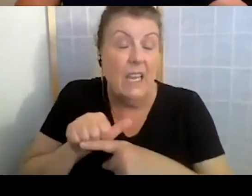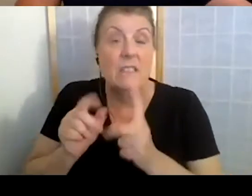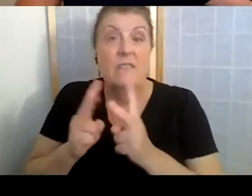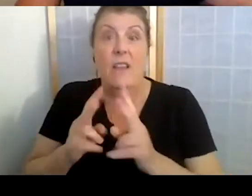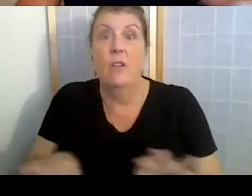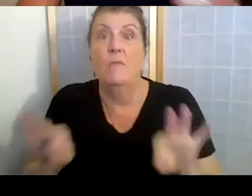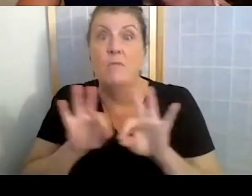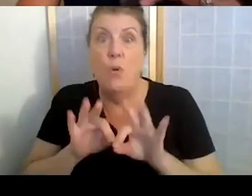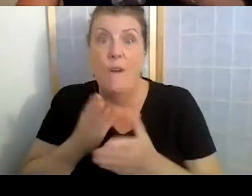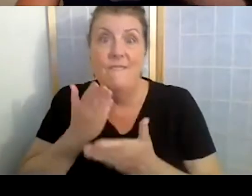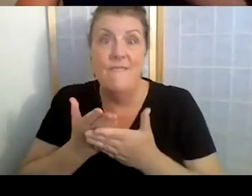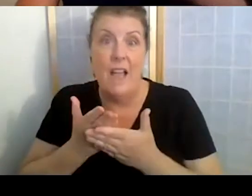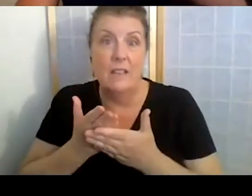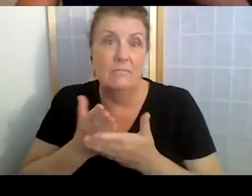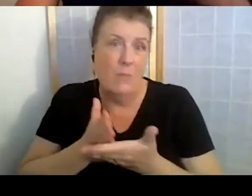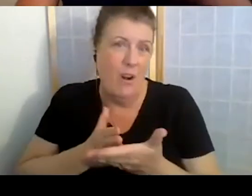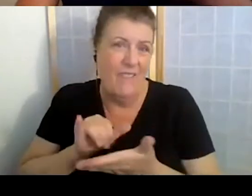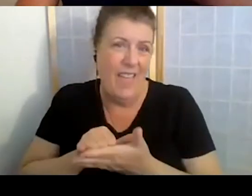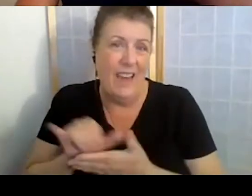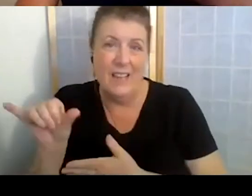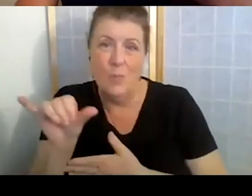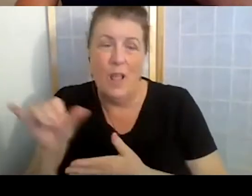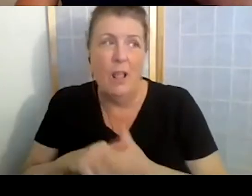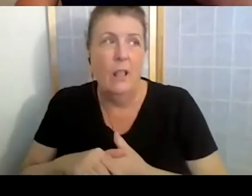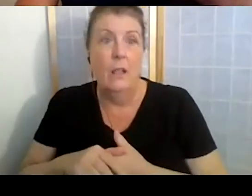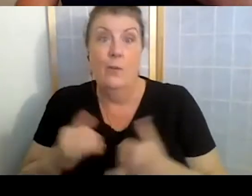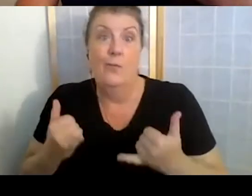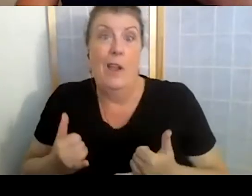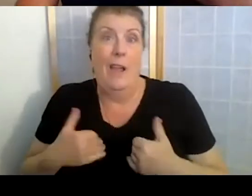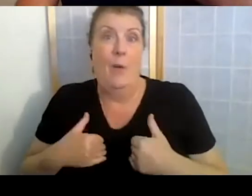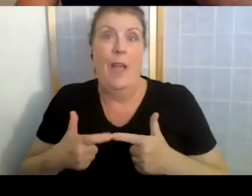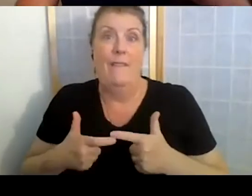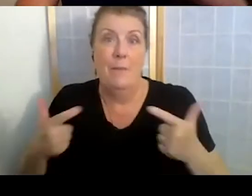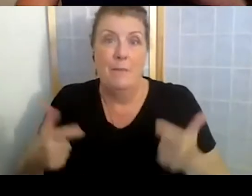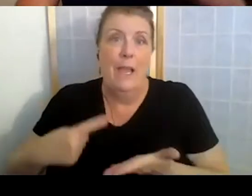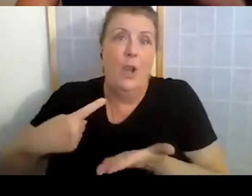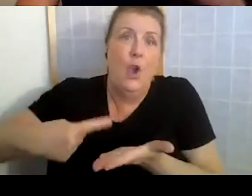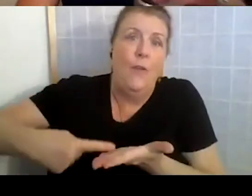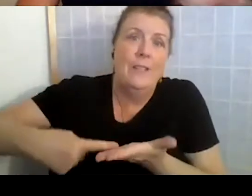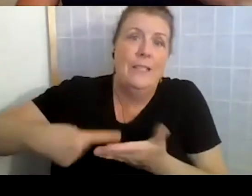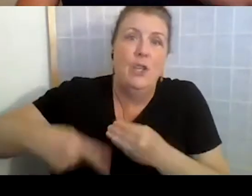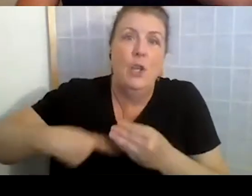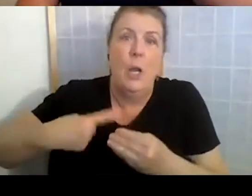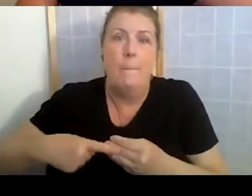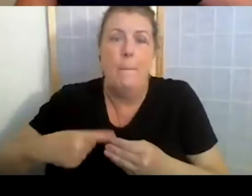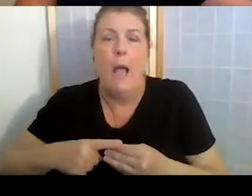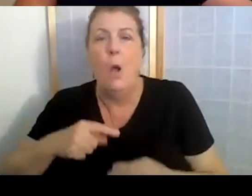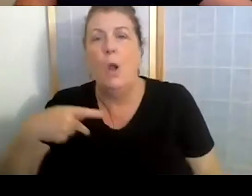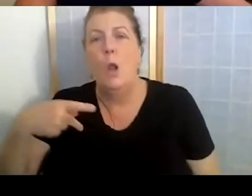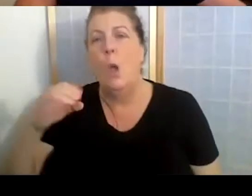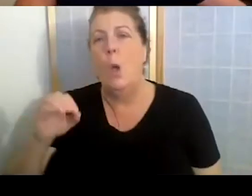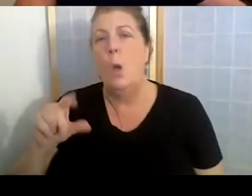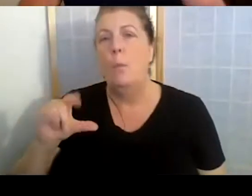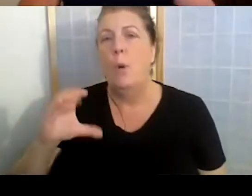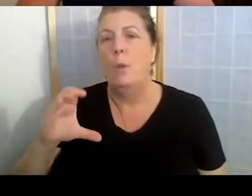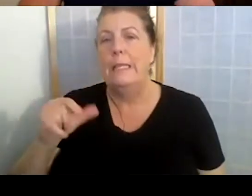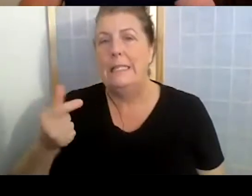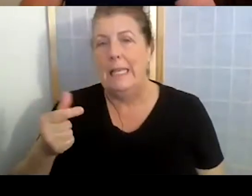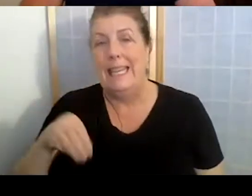the conversation we're having about policing in our culture now, which is overdue and necessary.